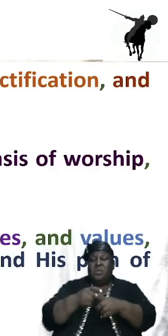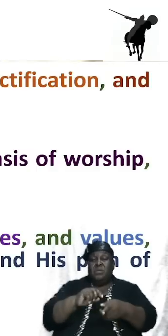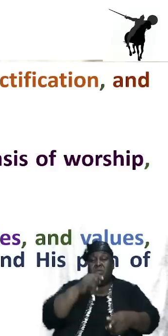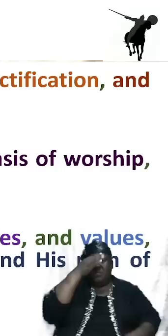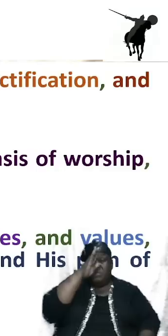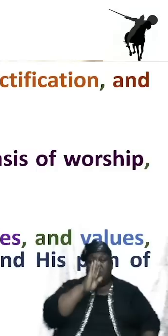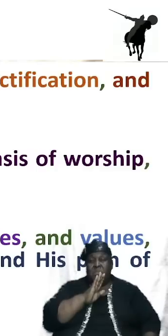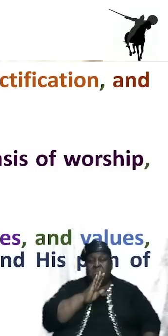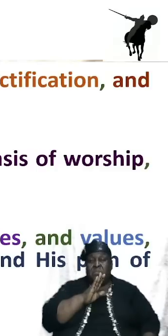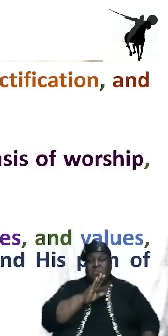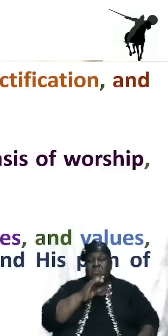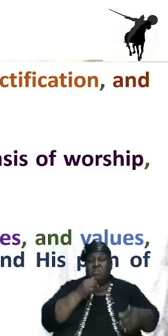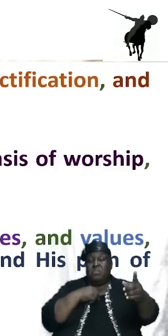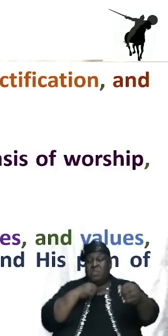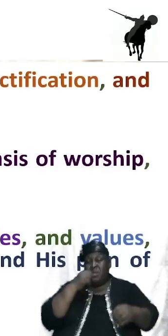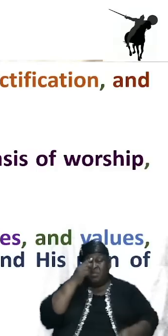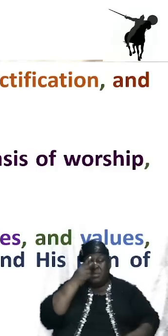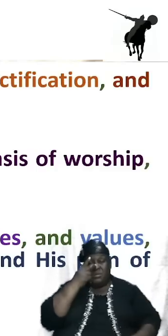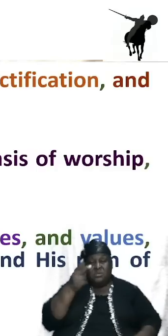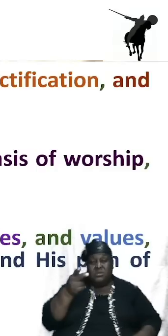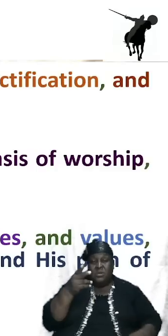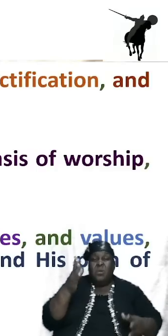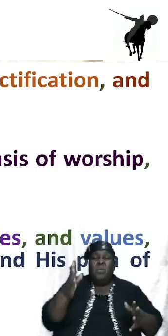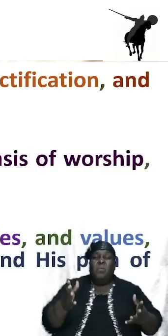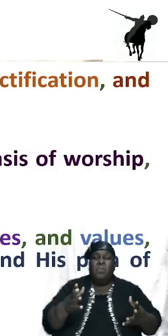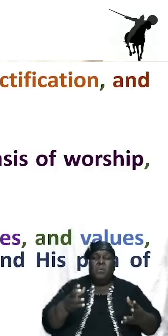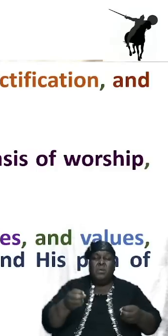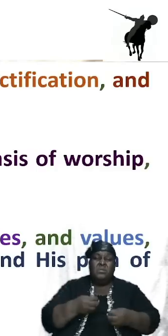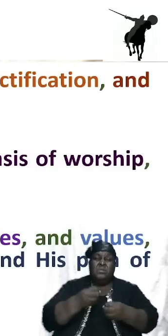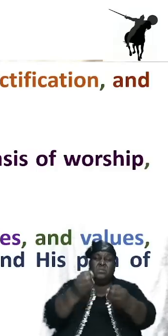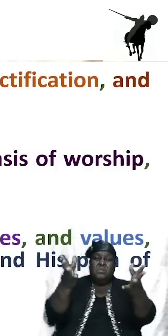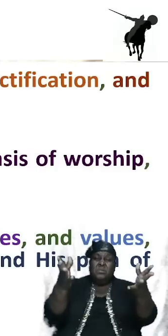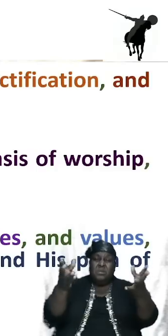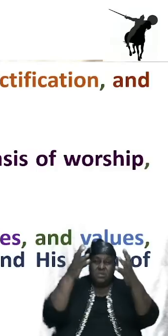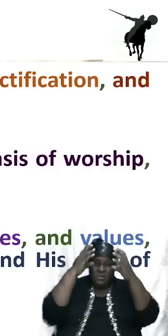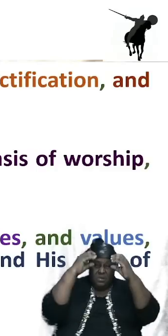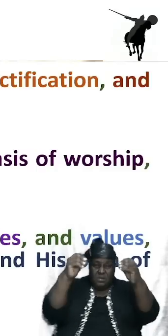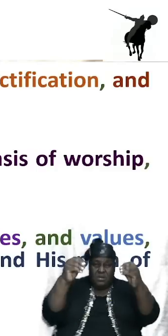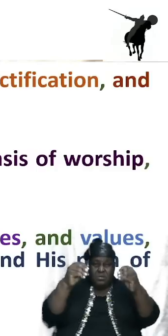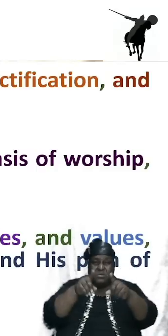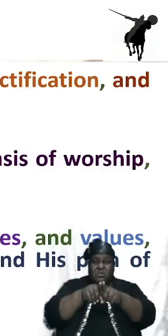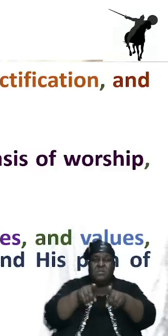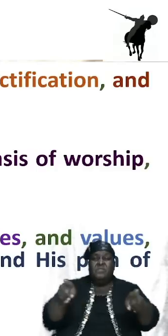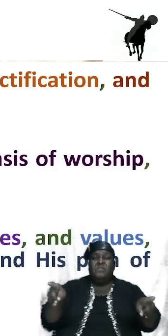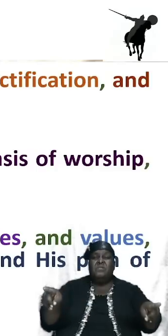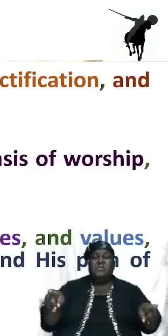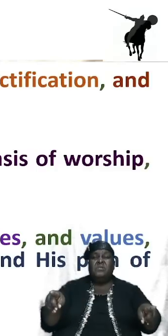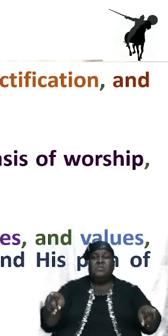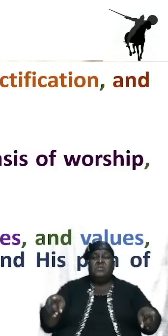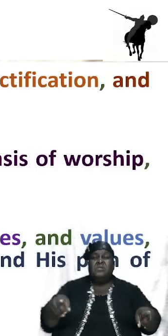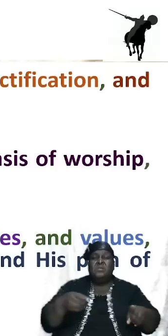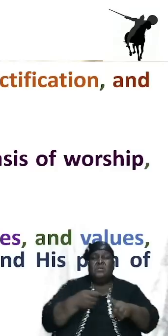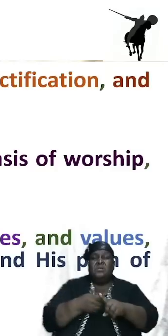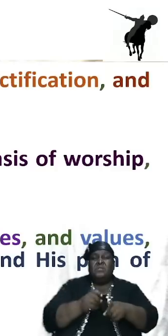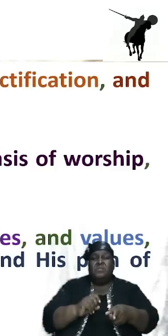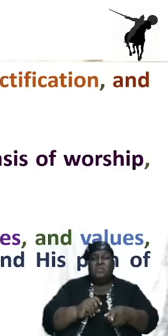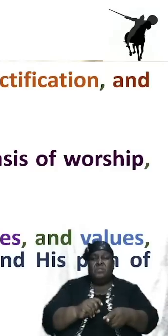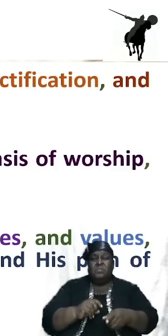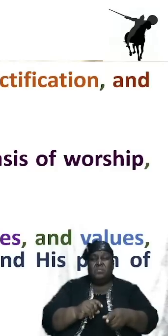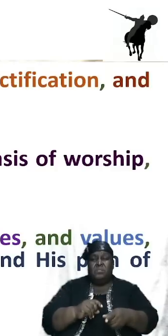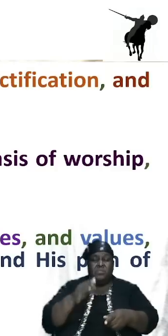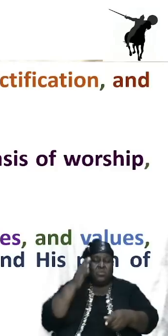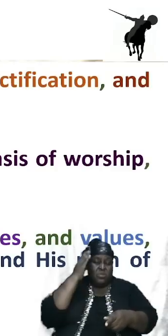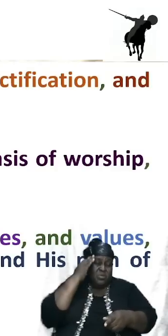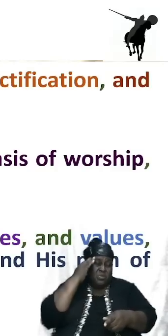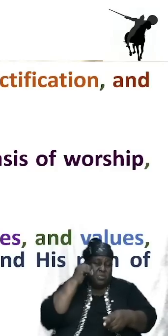where one introduction of a teaching that was different than what that we have known over